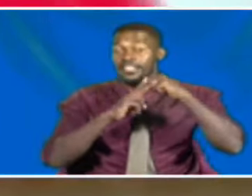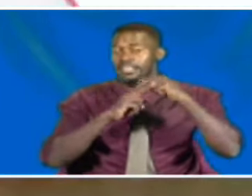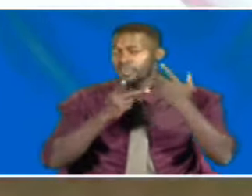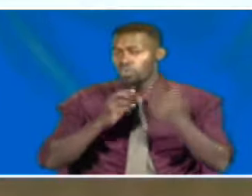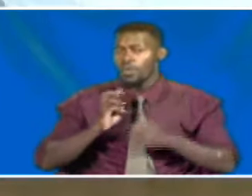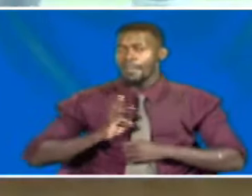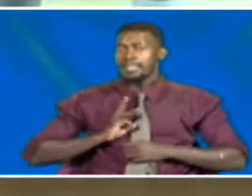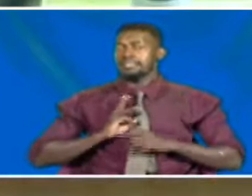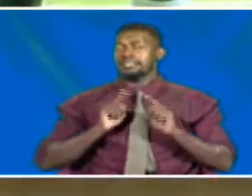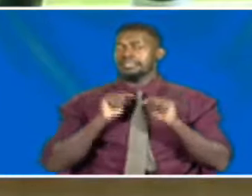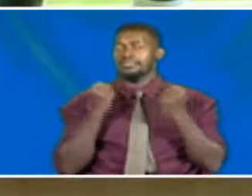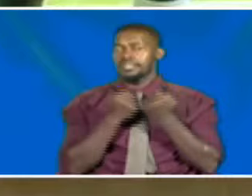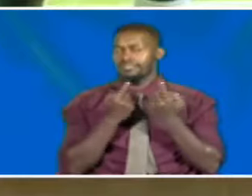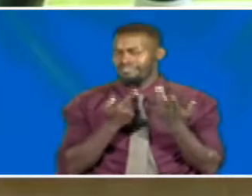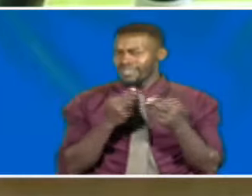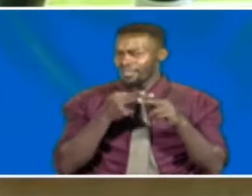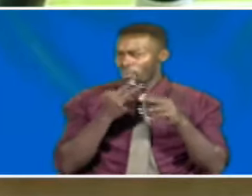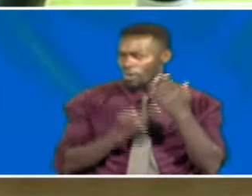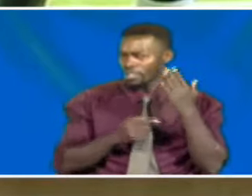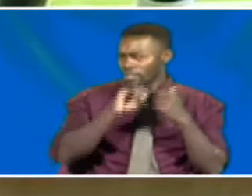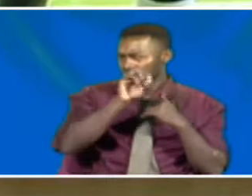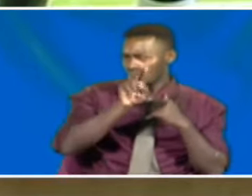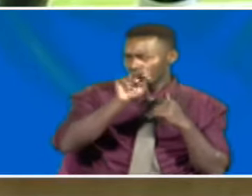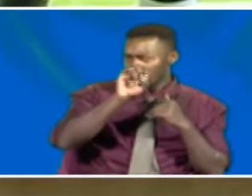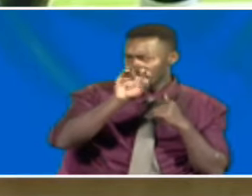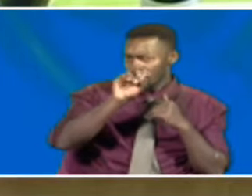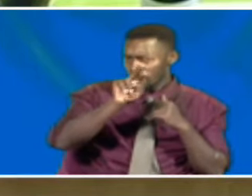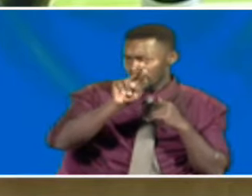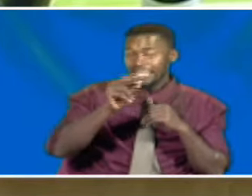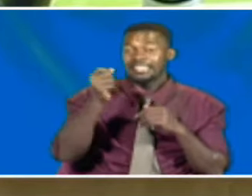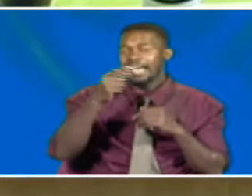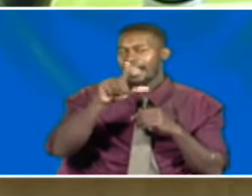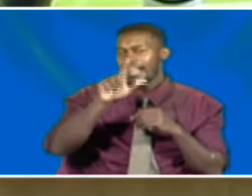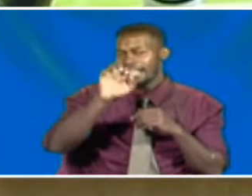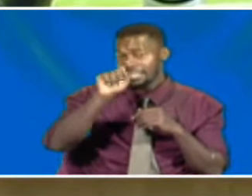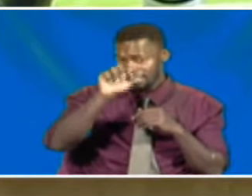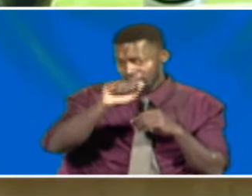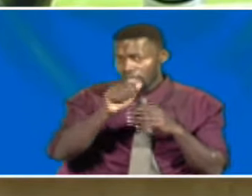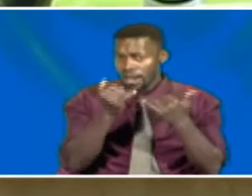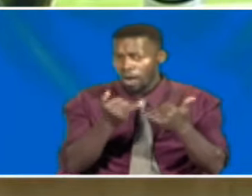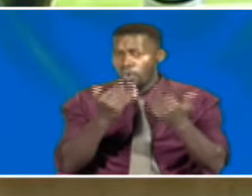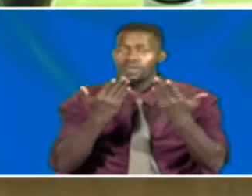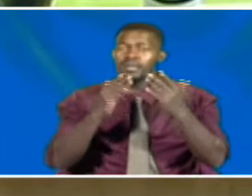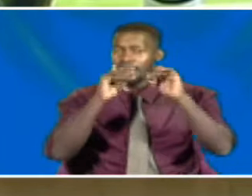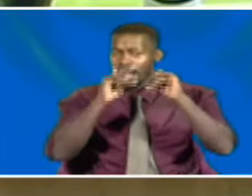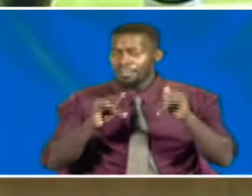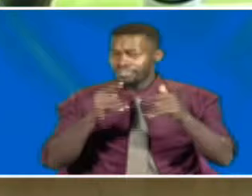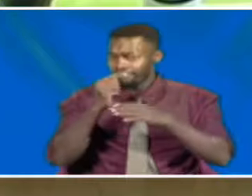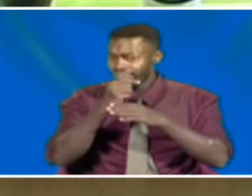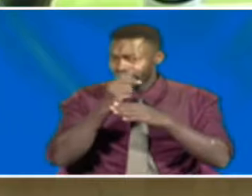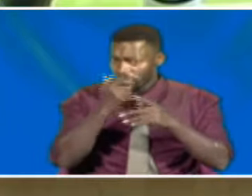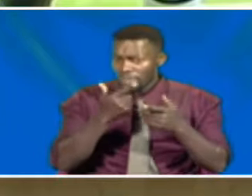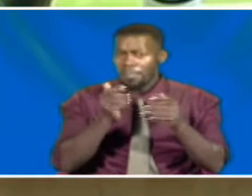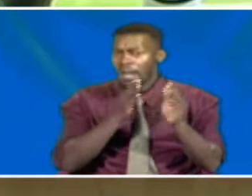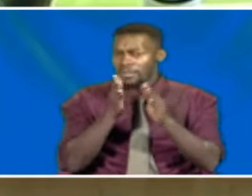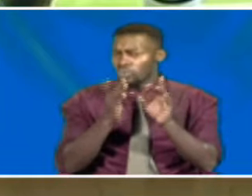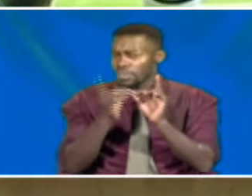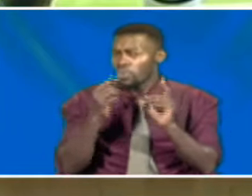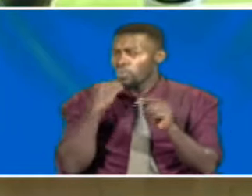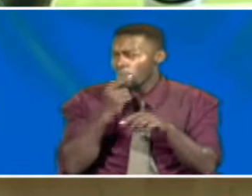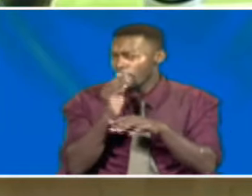Team, the Junior Starlets, are in camp ahead of their Under-17 World Cup qualifiers against Burundi. Kenya will be